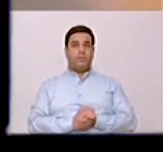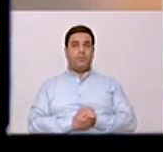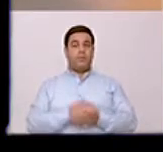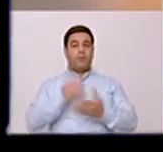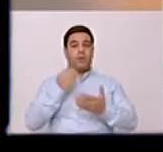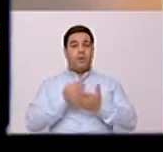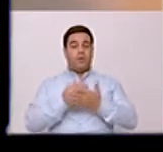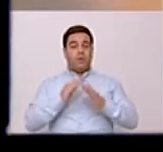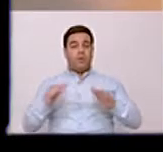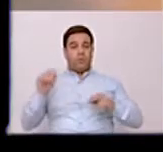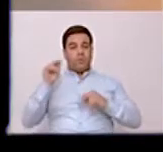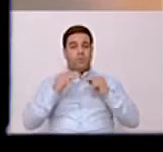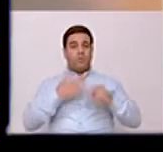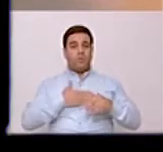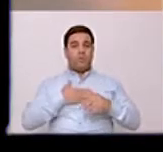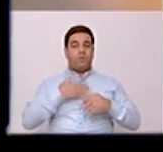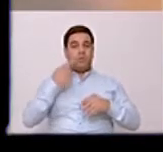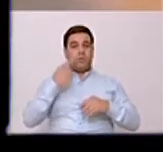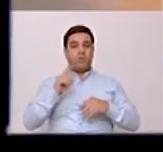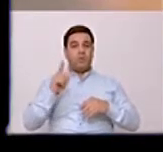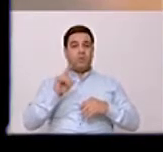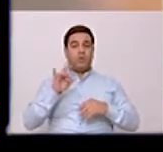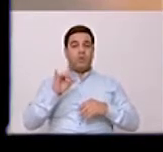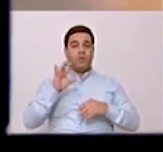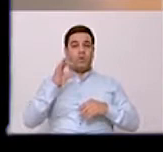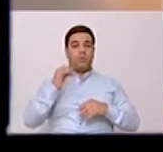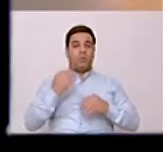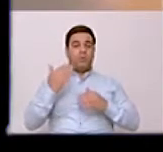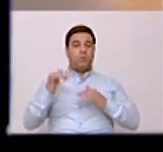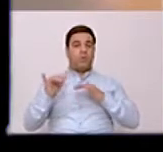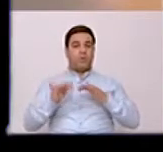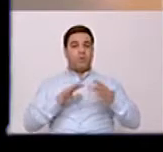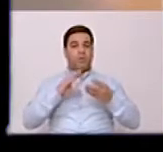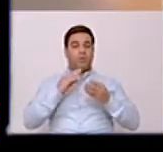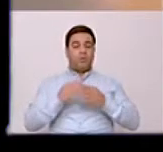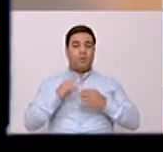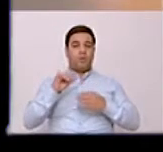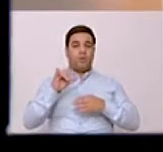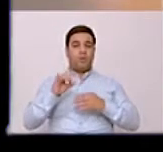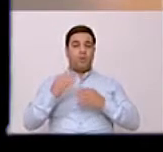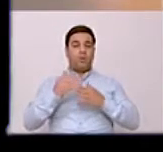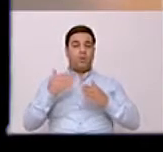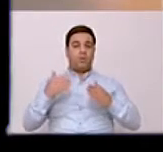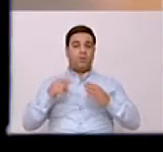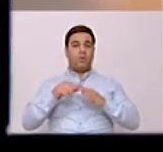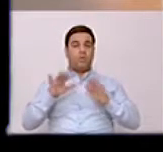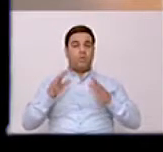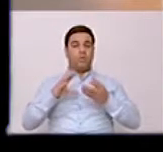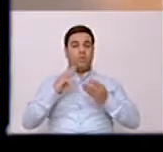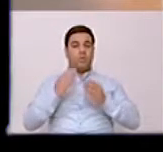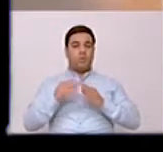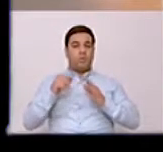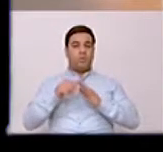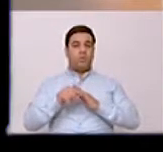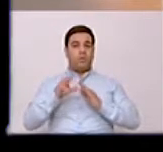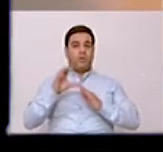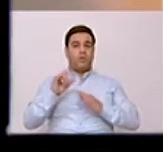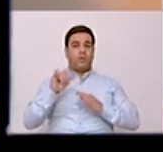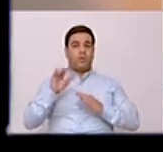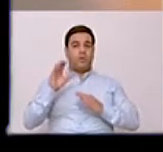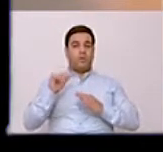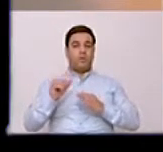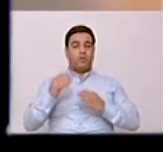Aziz o'quvchilar, biz bildikki, Rahimbiyning qilmishlari tufayli taxt orqasidan fojianing so'nggi